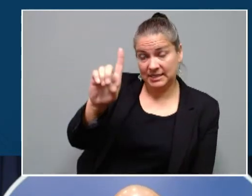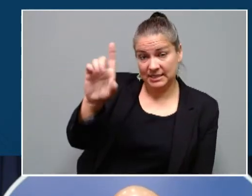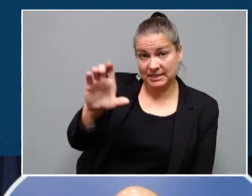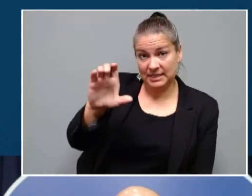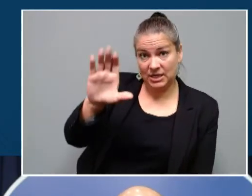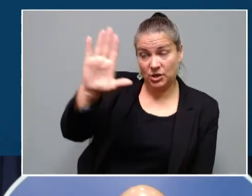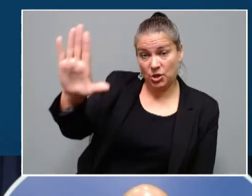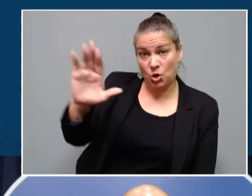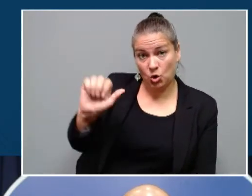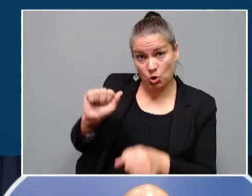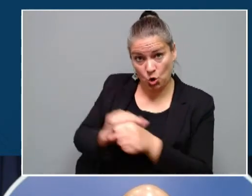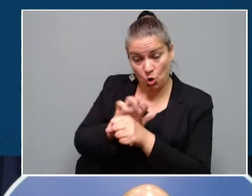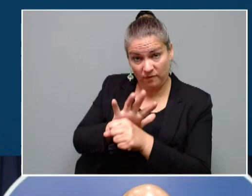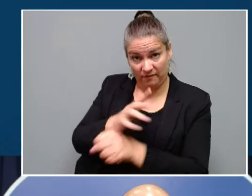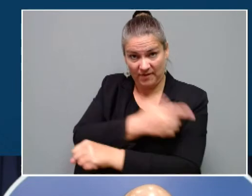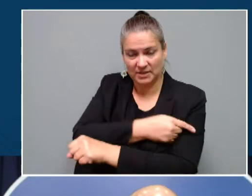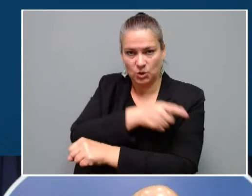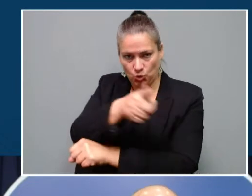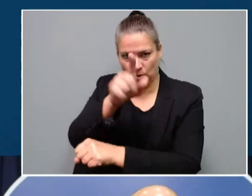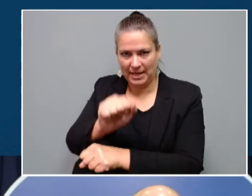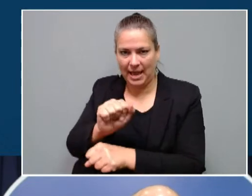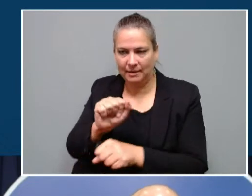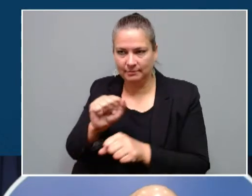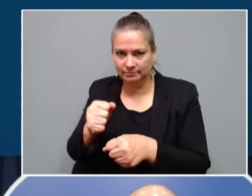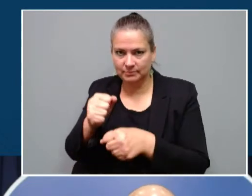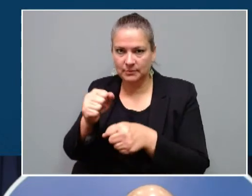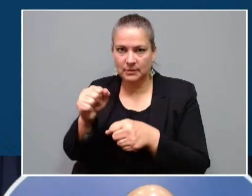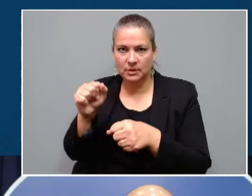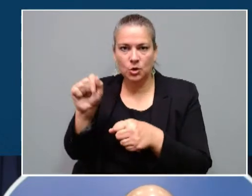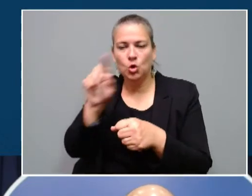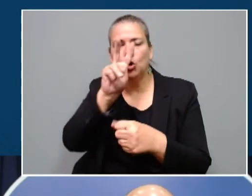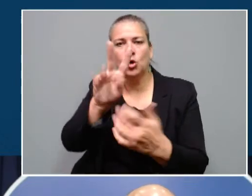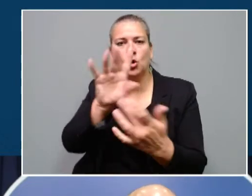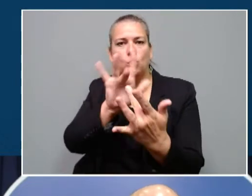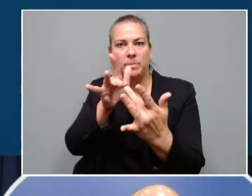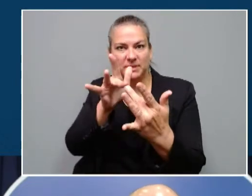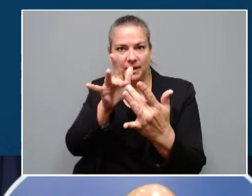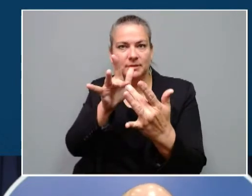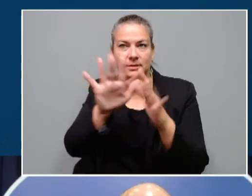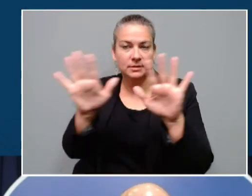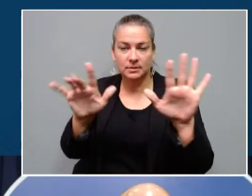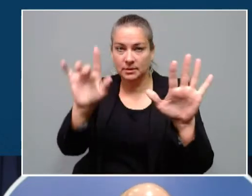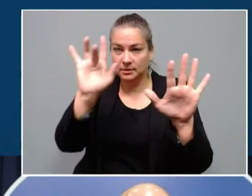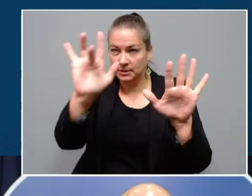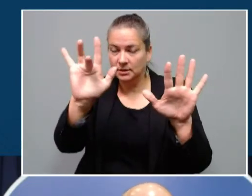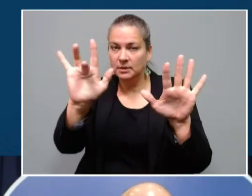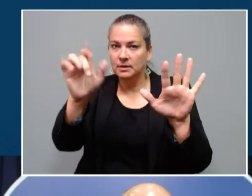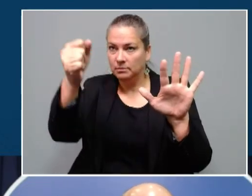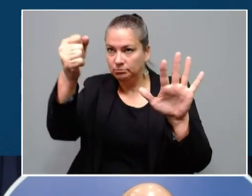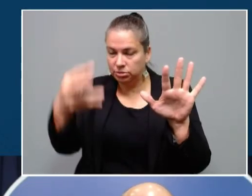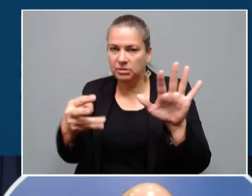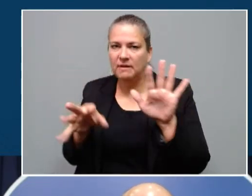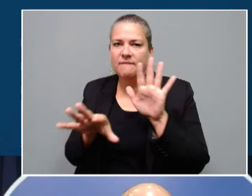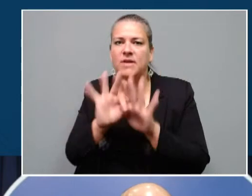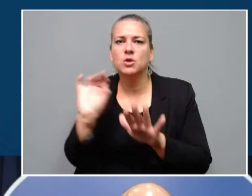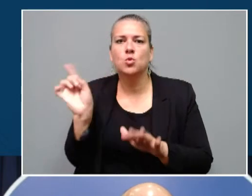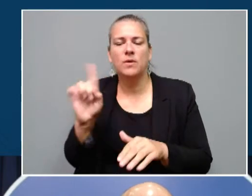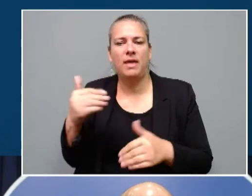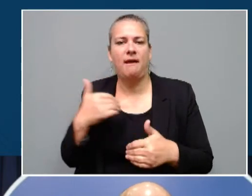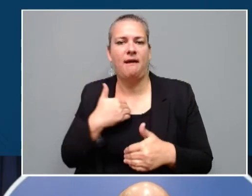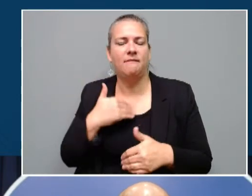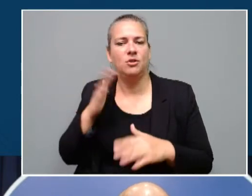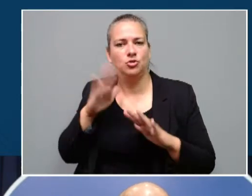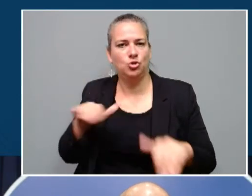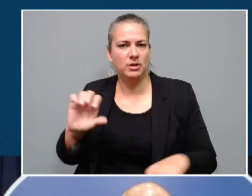finder, you will be able to search. They have told us that you'll be able to check a box and find the ones that are offering pediatric vaccinations.